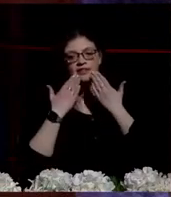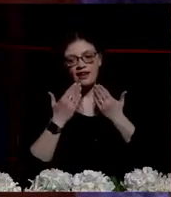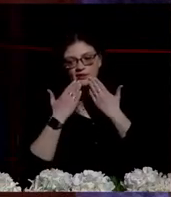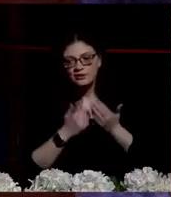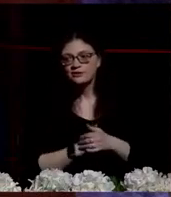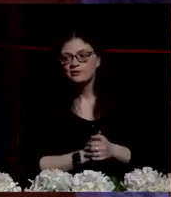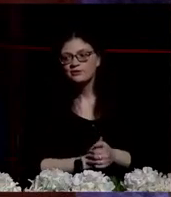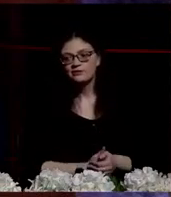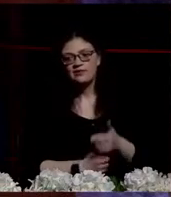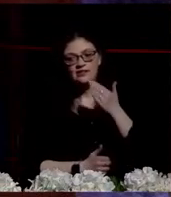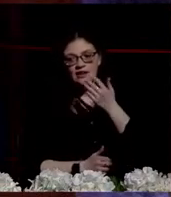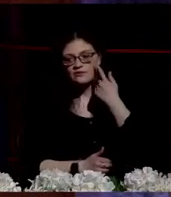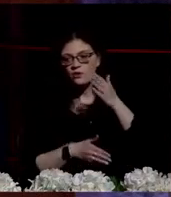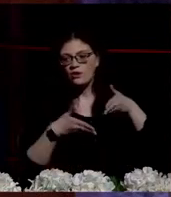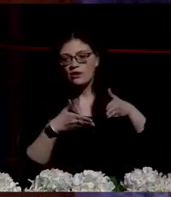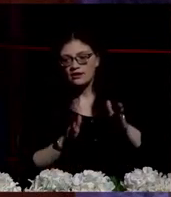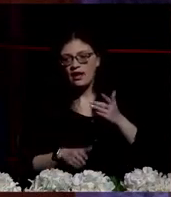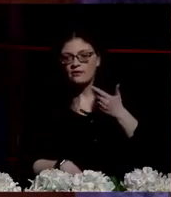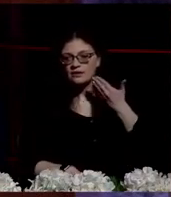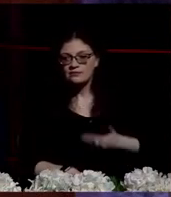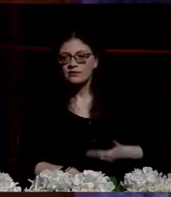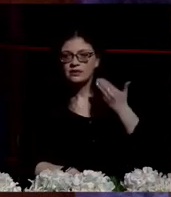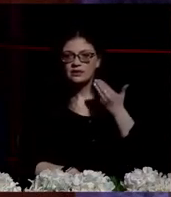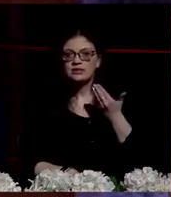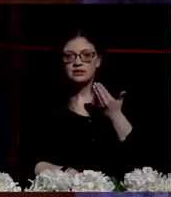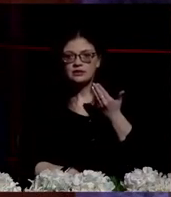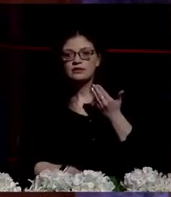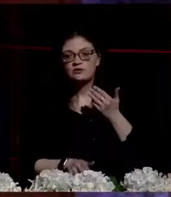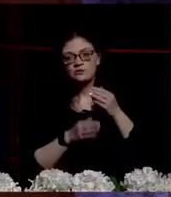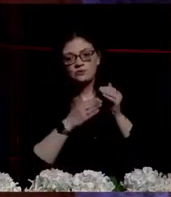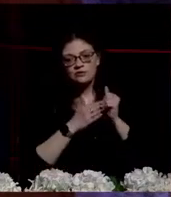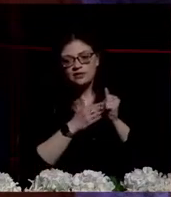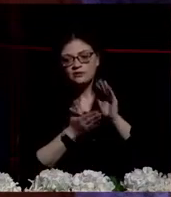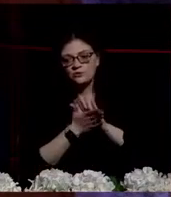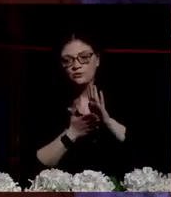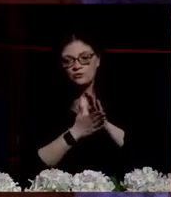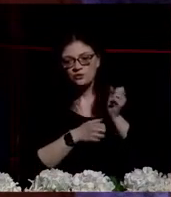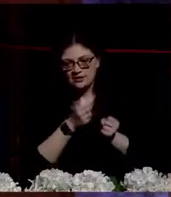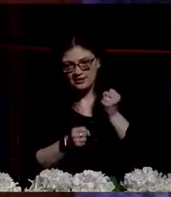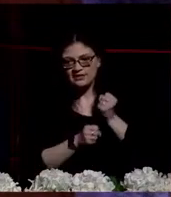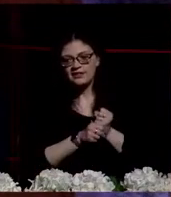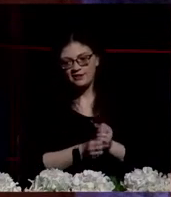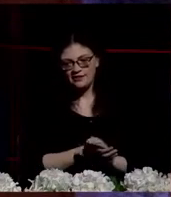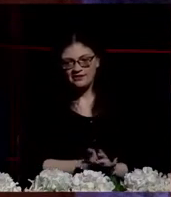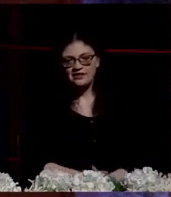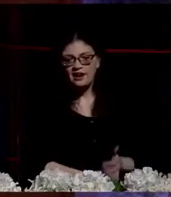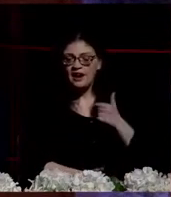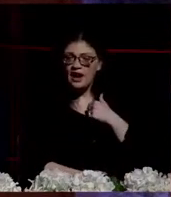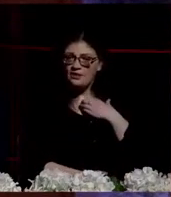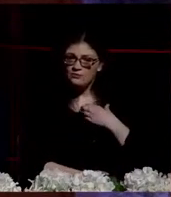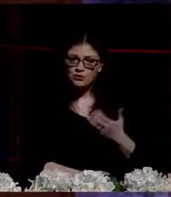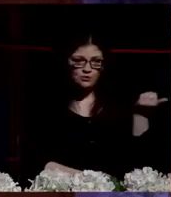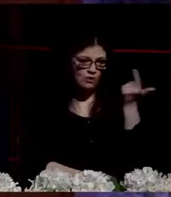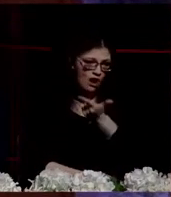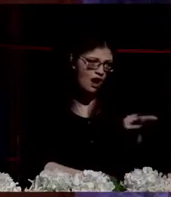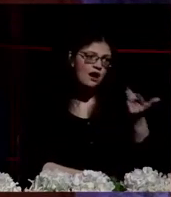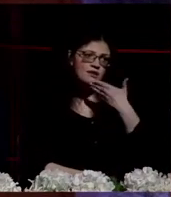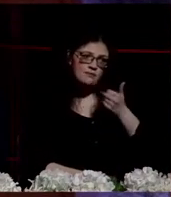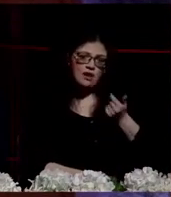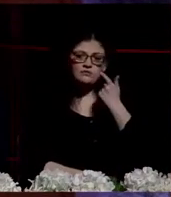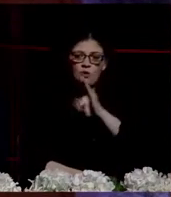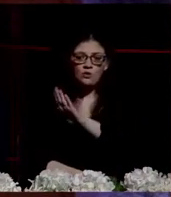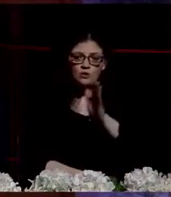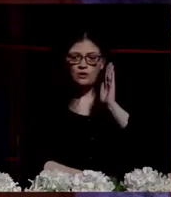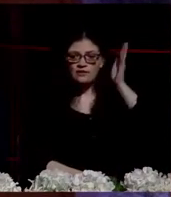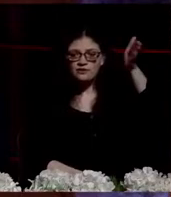and thank you for allowing Celeste Garcia Perez and I to lead the school this year. I wish you all the best in your future. I know